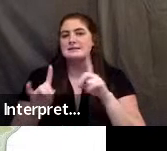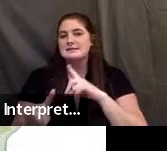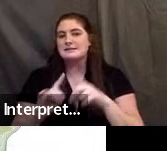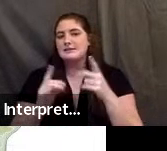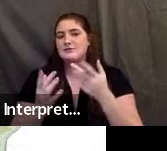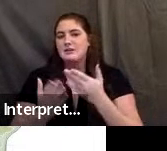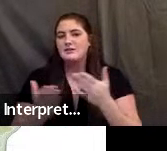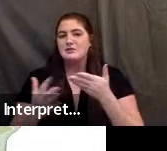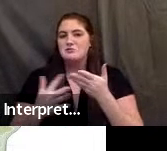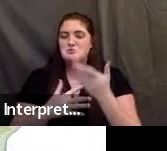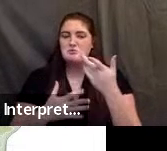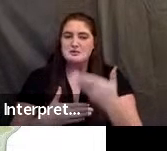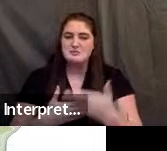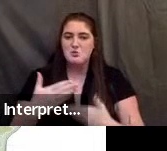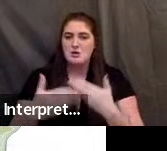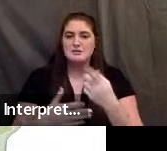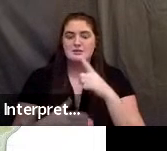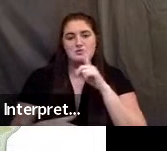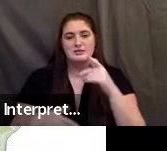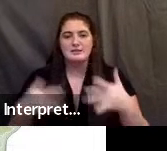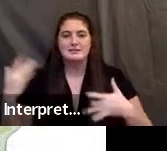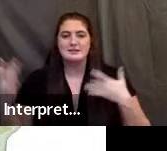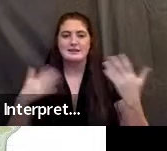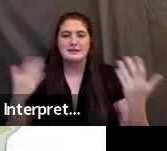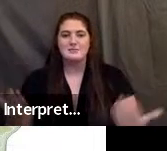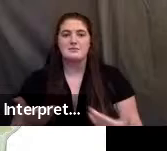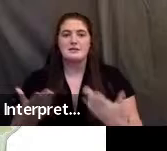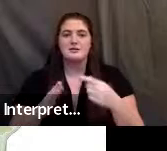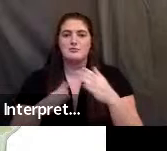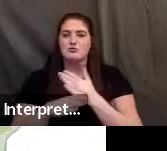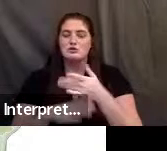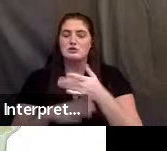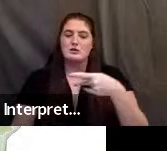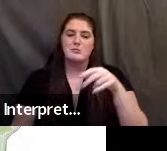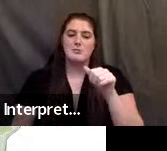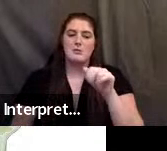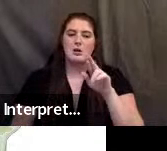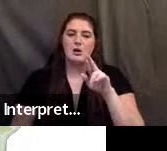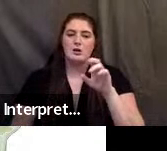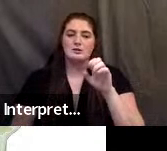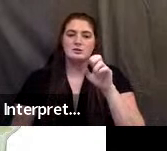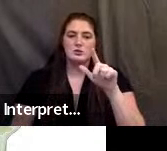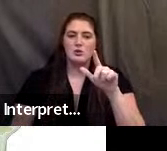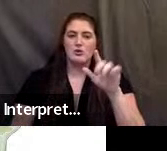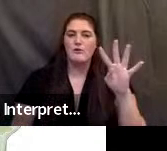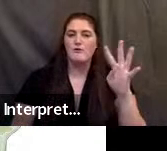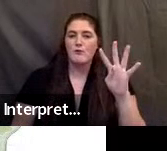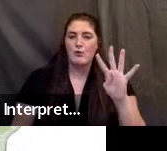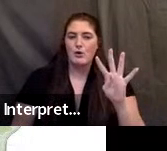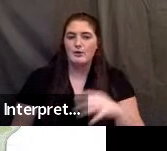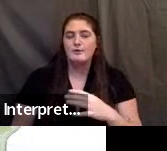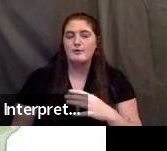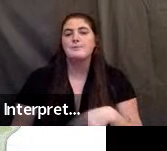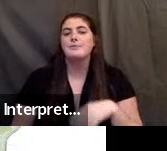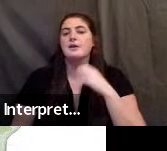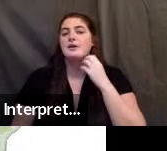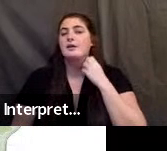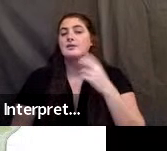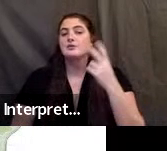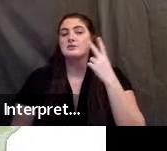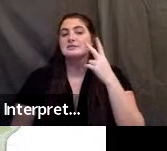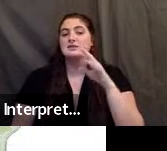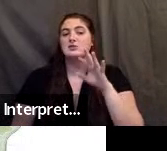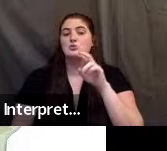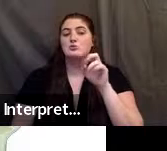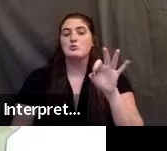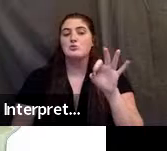this process, and really excited to be here to share parcel 4. As you can see from this overall roof plan, there's